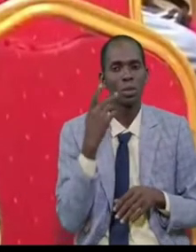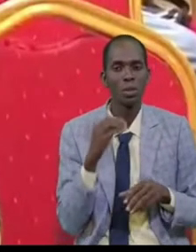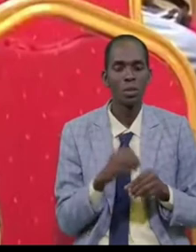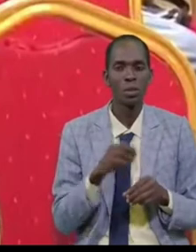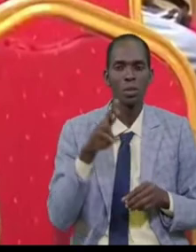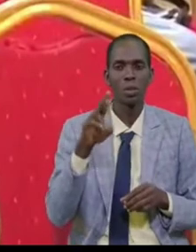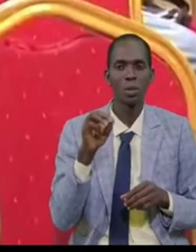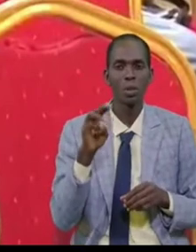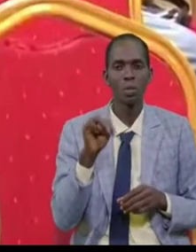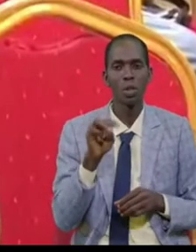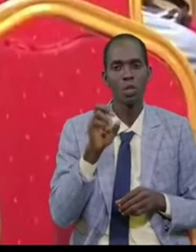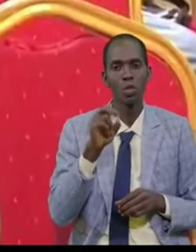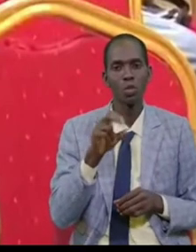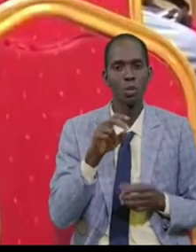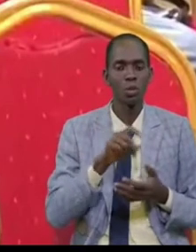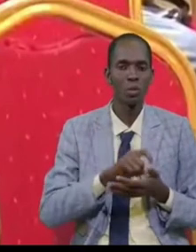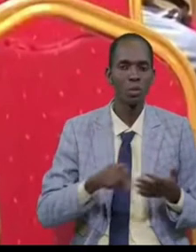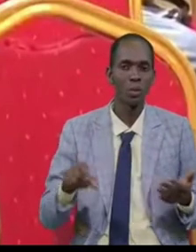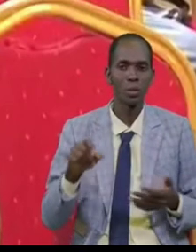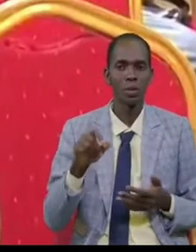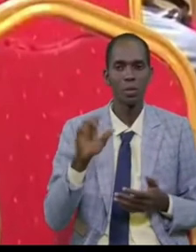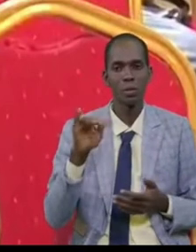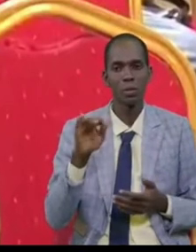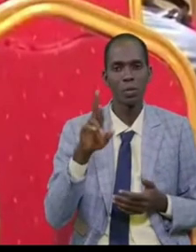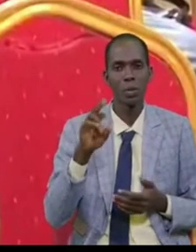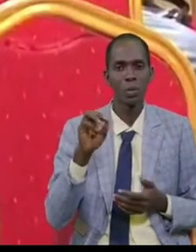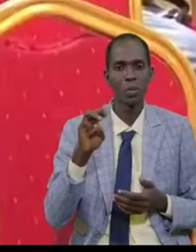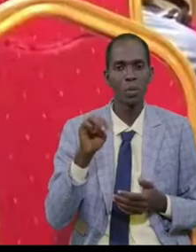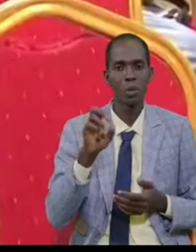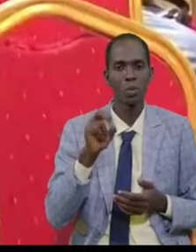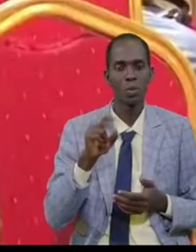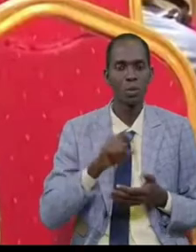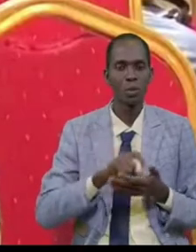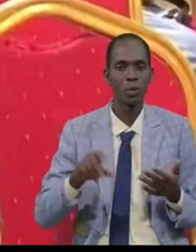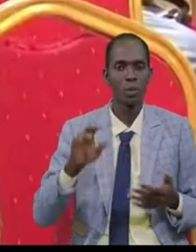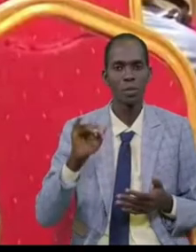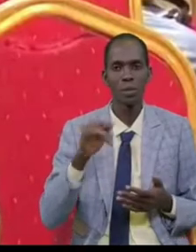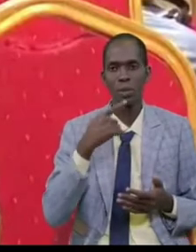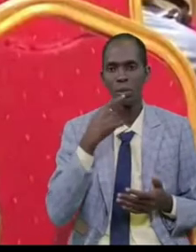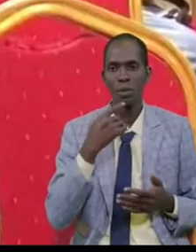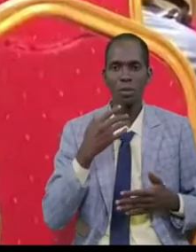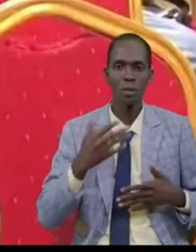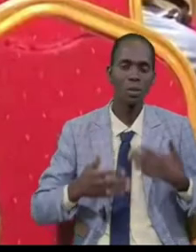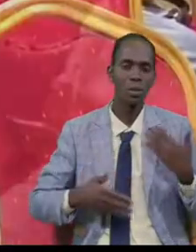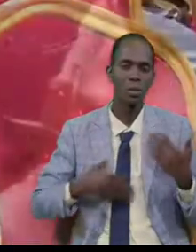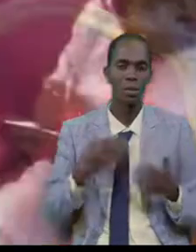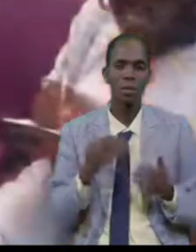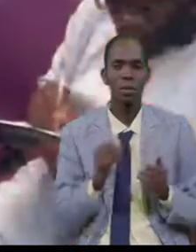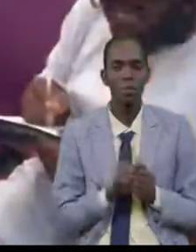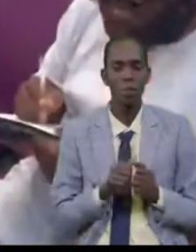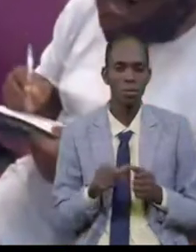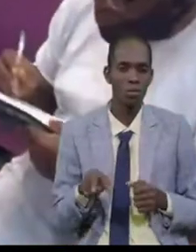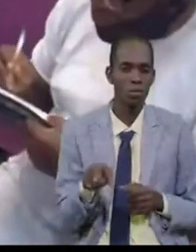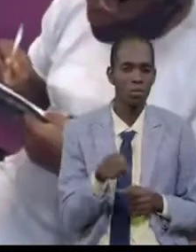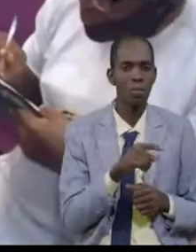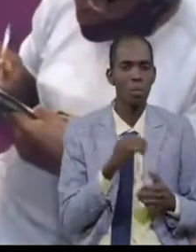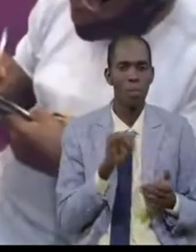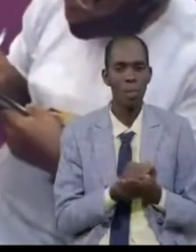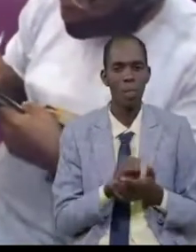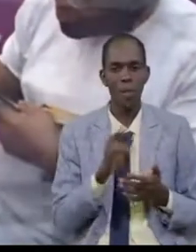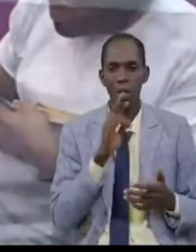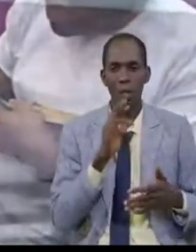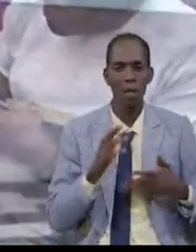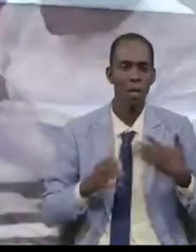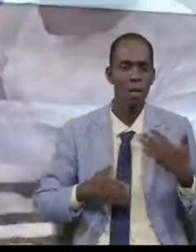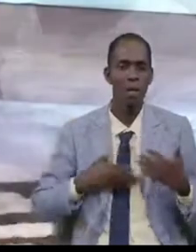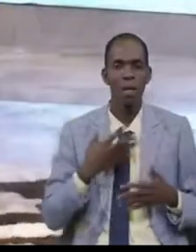12, verse 15. Romans chapter 12, verse 15. Rejoice with them that rejoice,